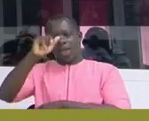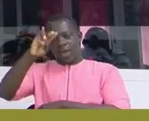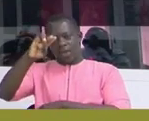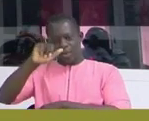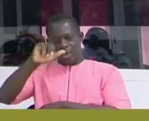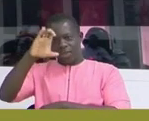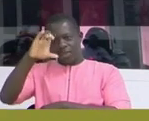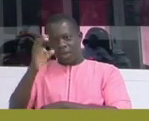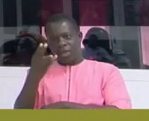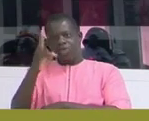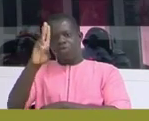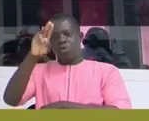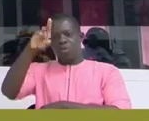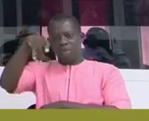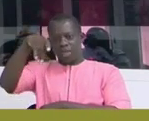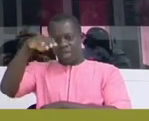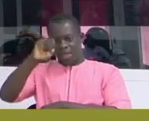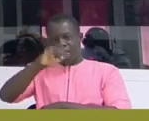So